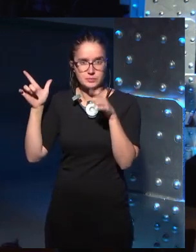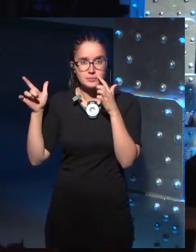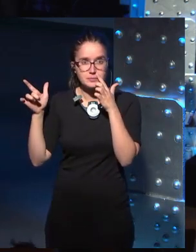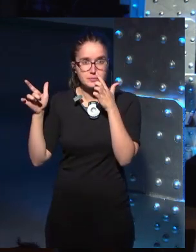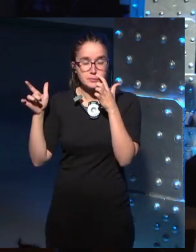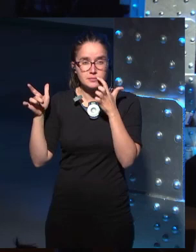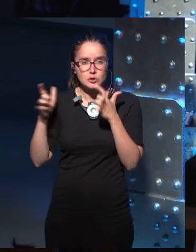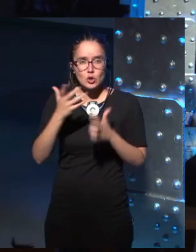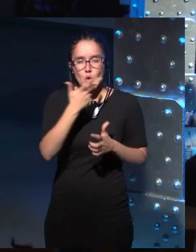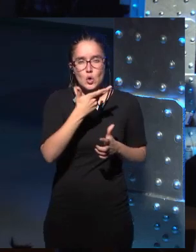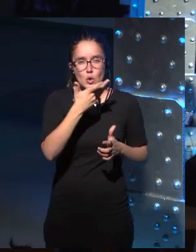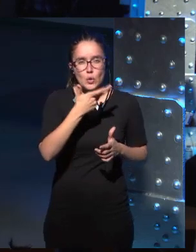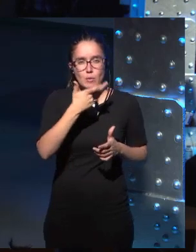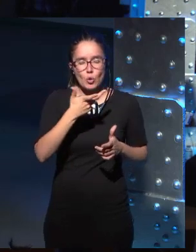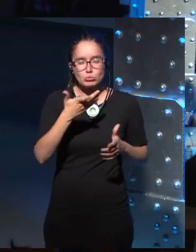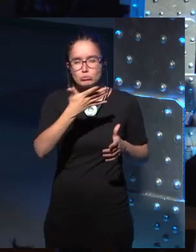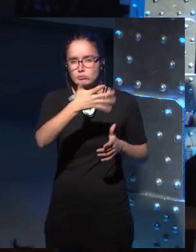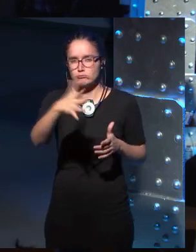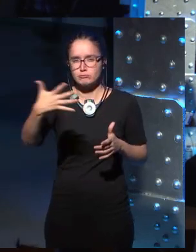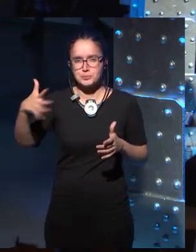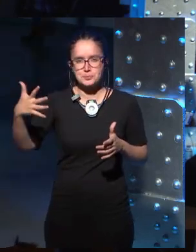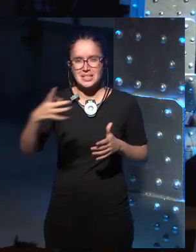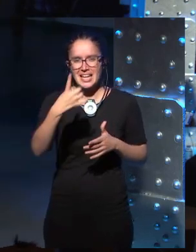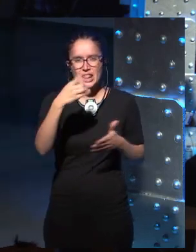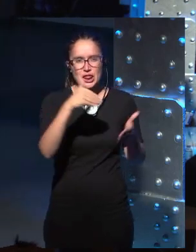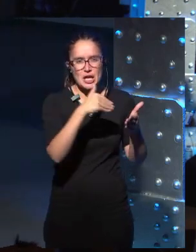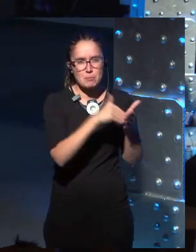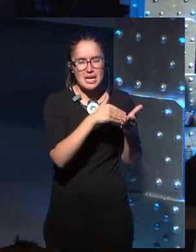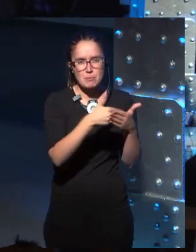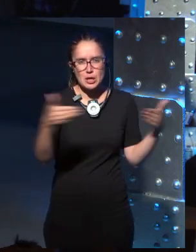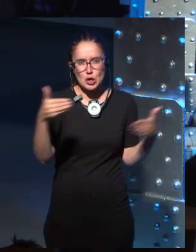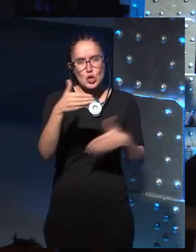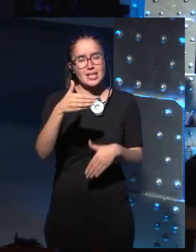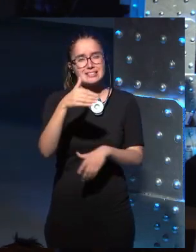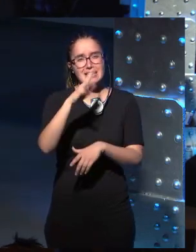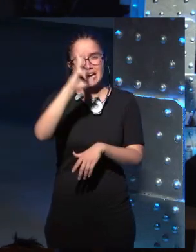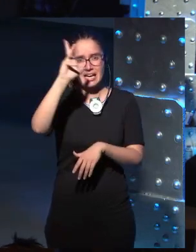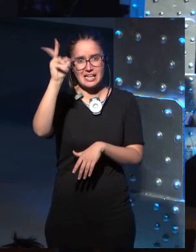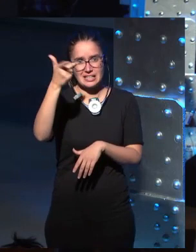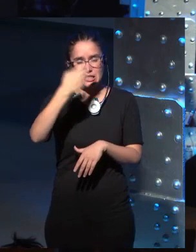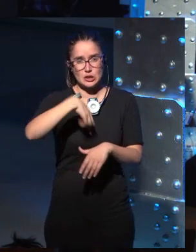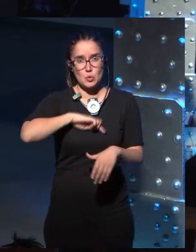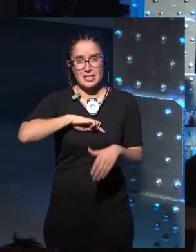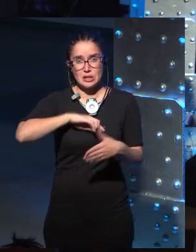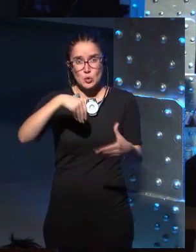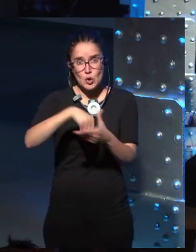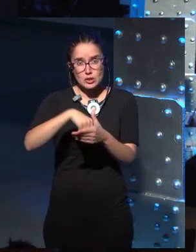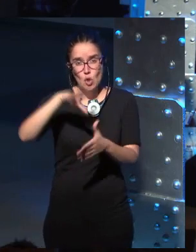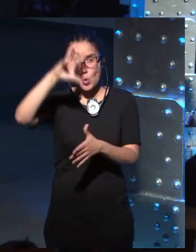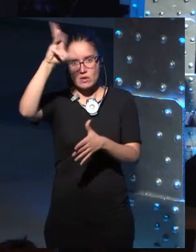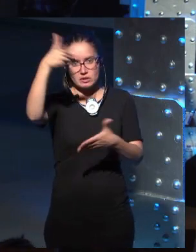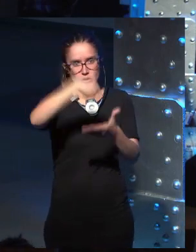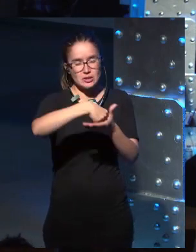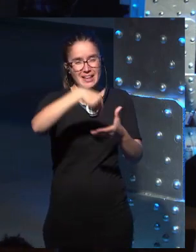about 1,000 billion galaxies in our universe. All of them made of hundreds of billions of stars,